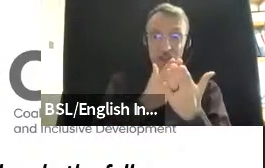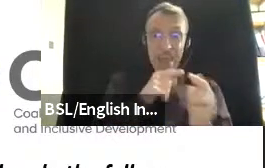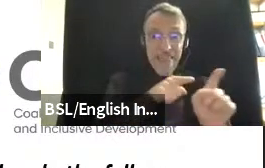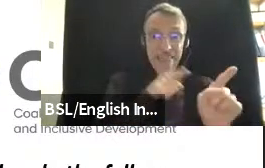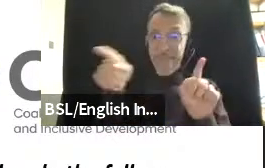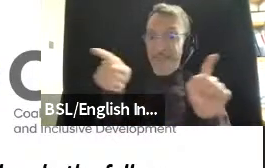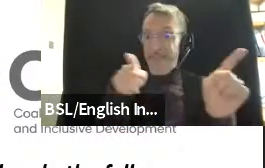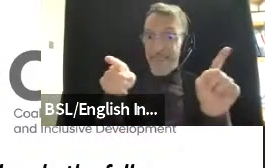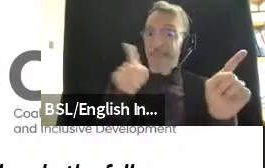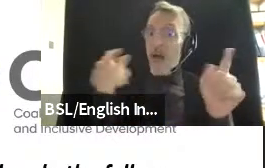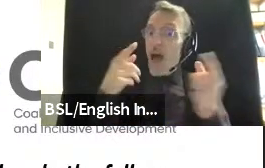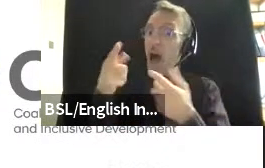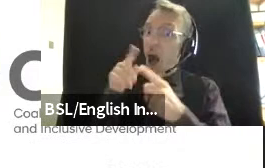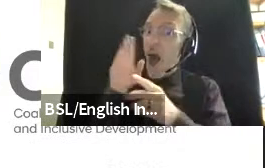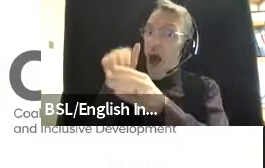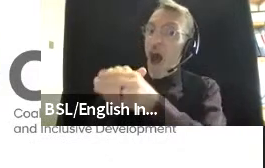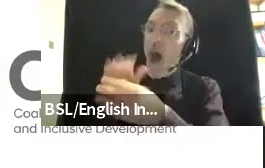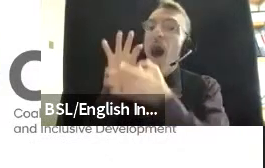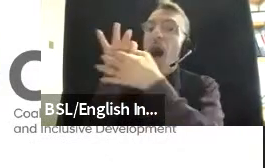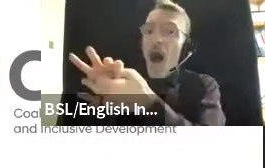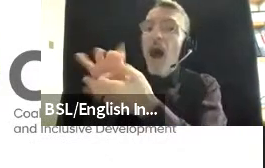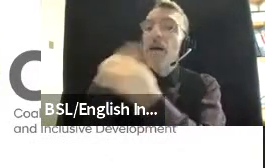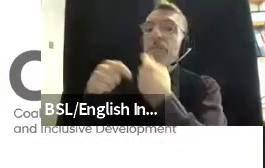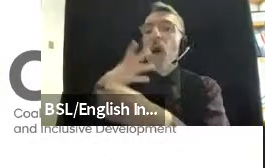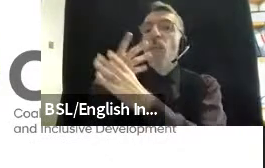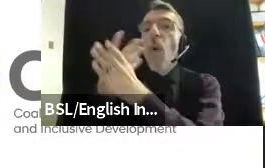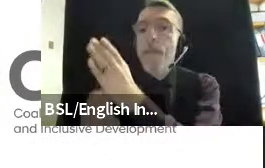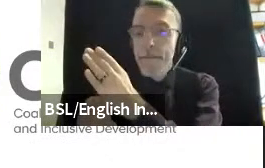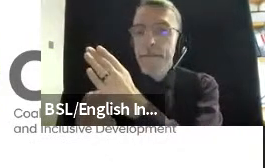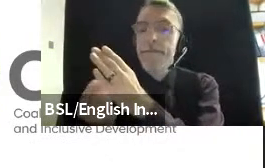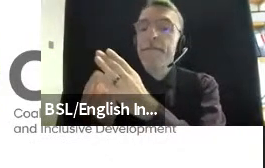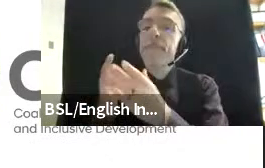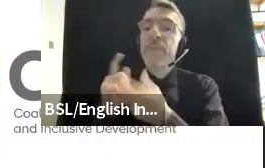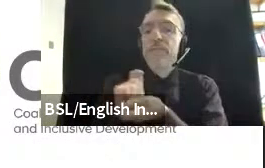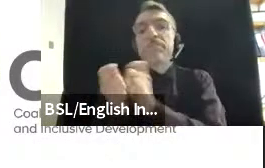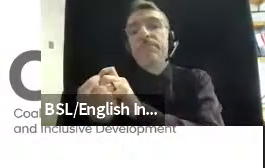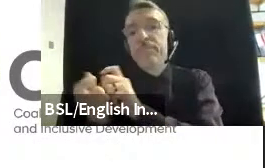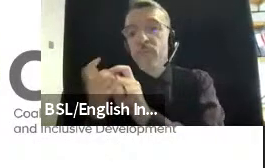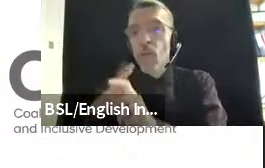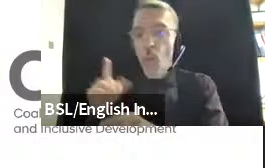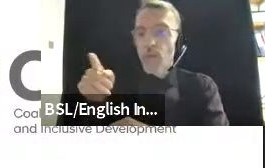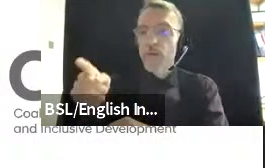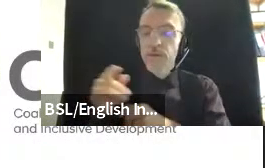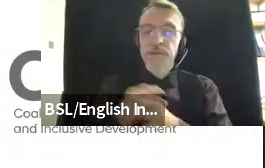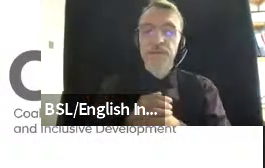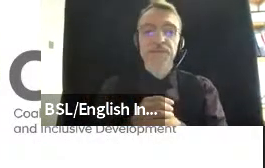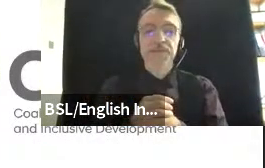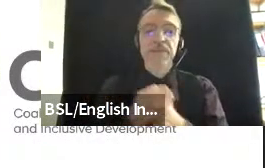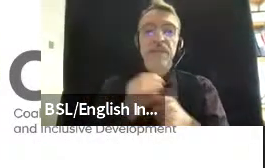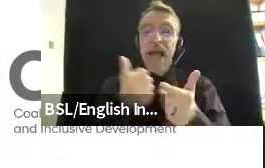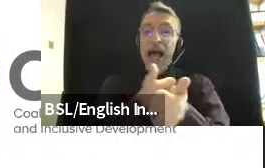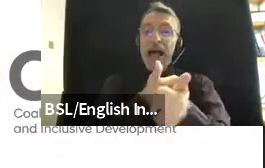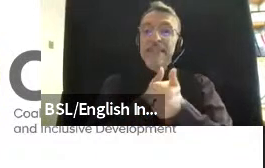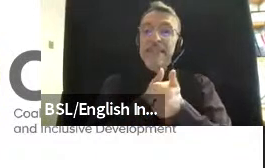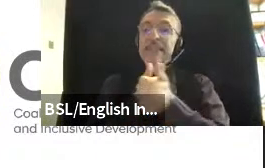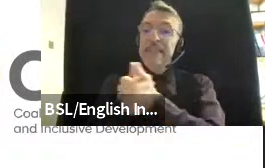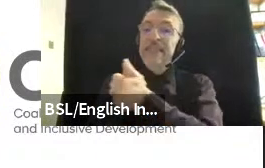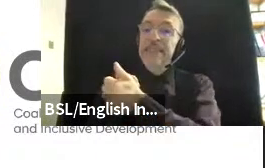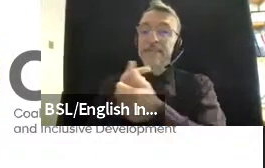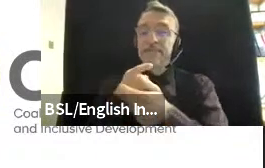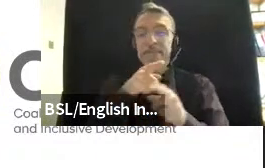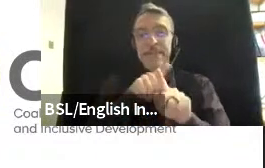Looking now at some of the benefits of social inclusion and assistance, specifically for different groups